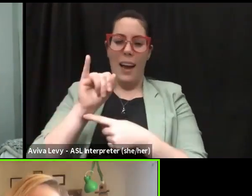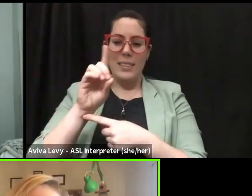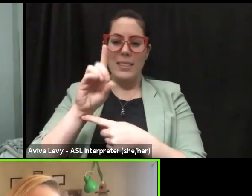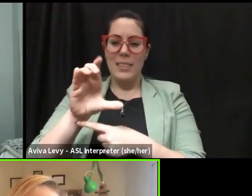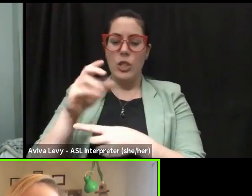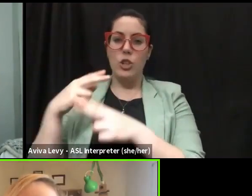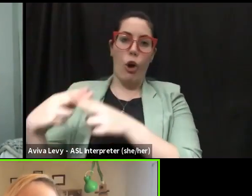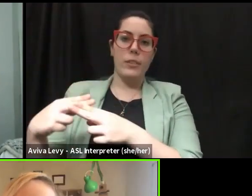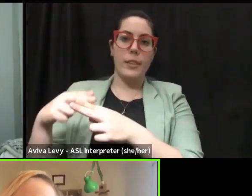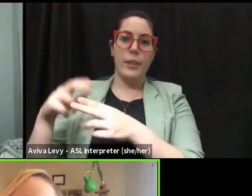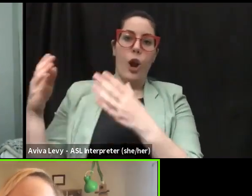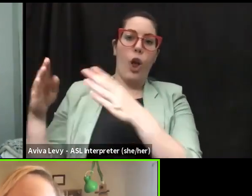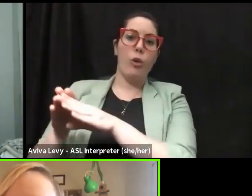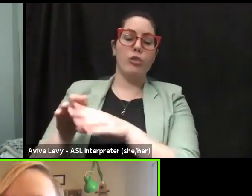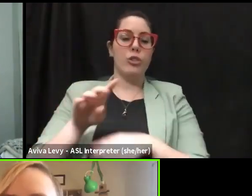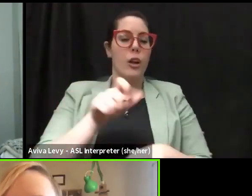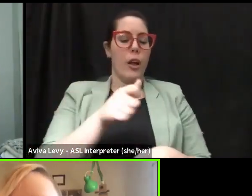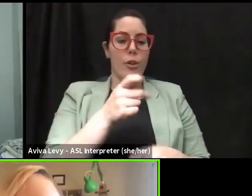it de-rolling.